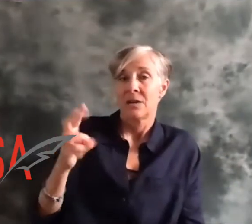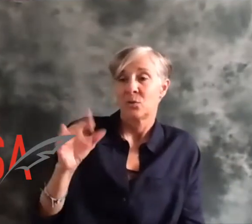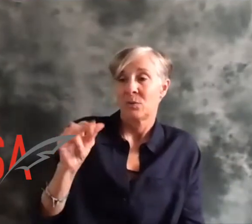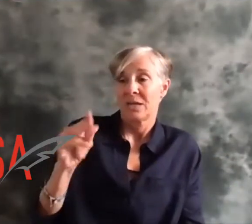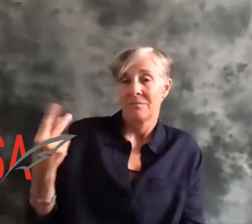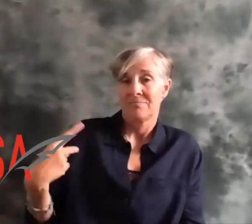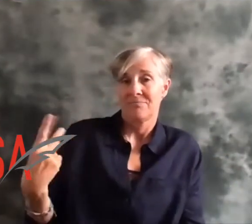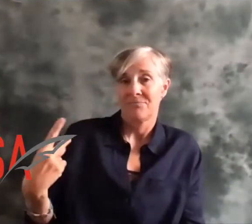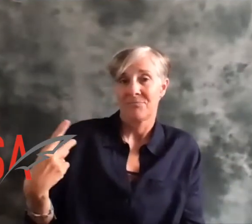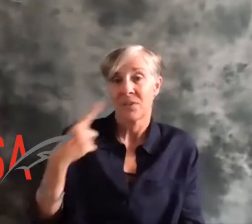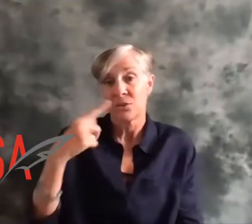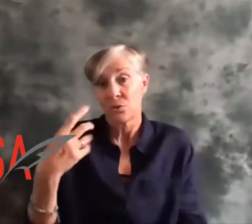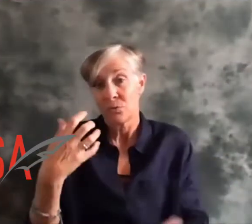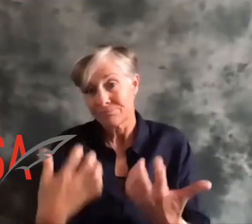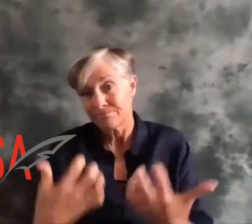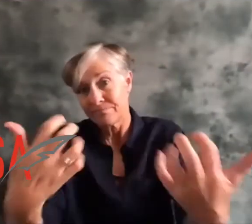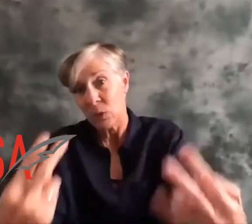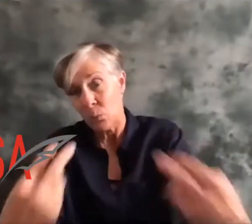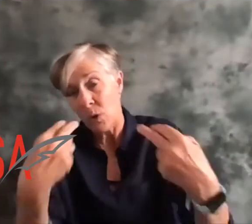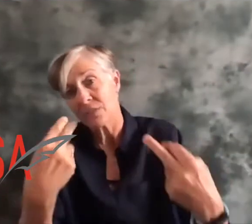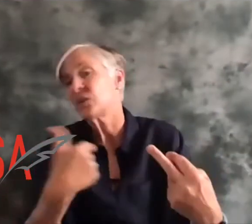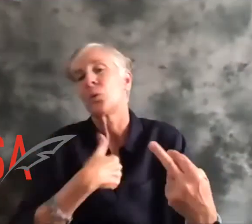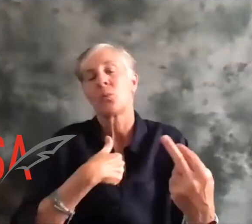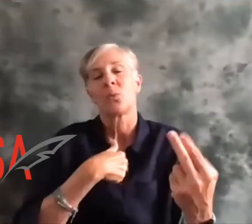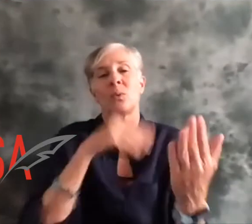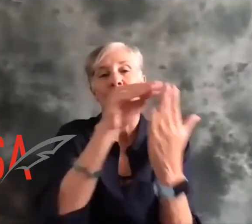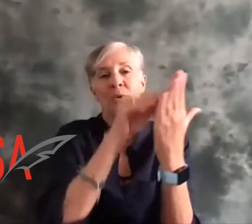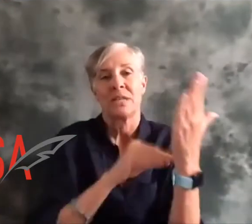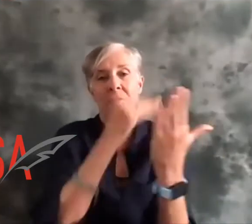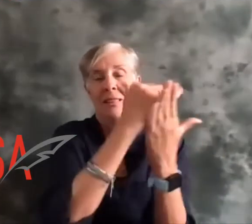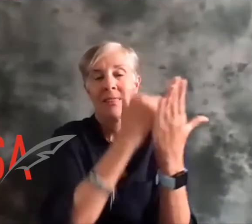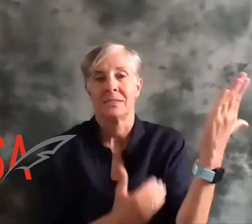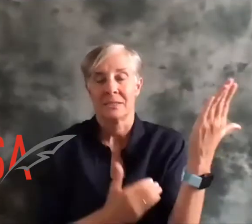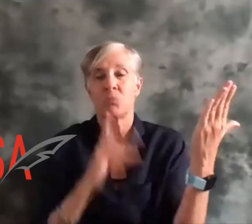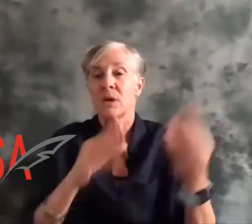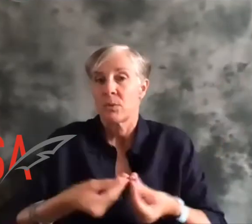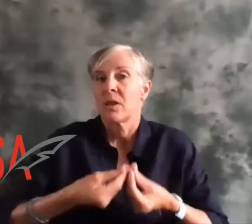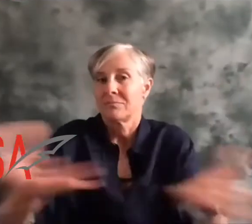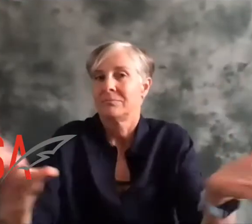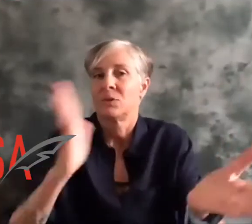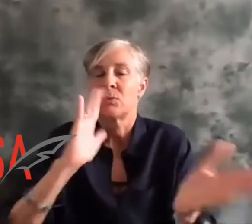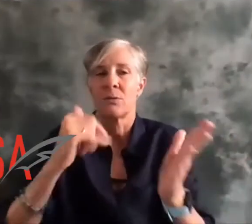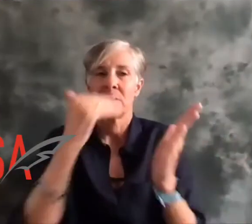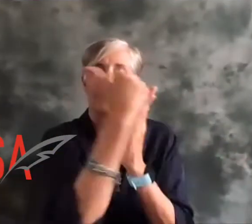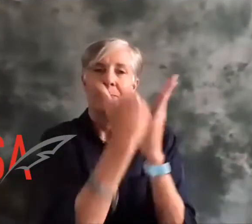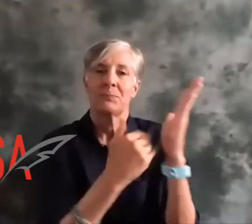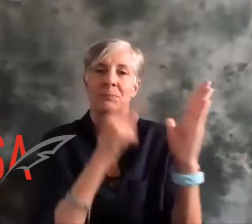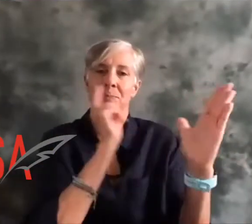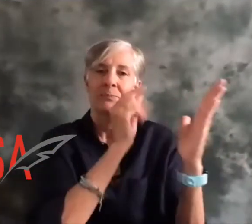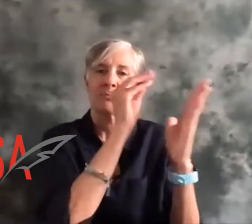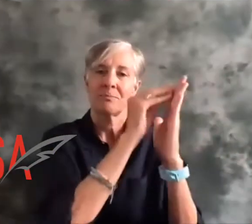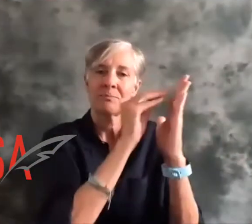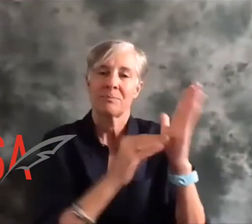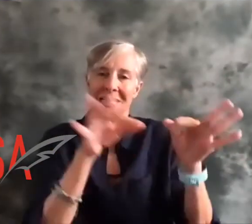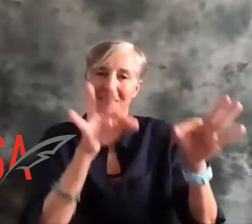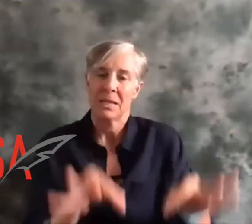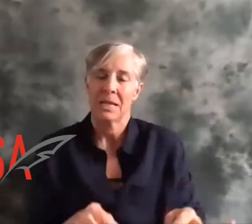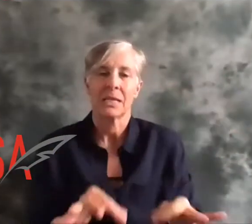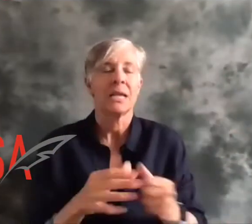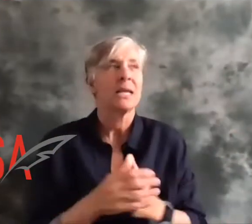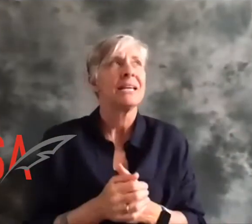or everyone who's watching, we put together a takeaway list that we'll be giving you after, and we're going to go through this point by point. There is